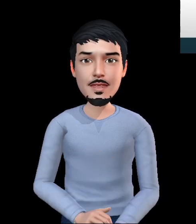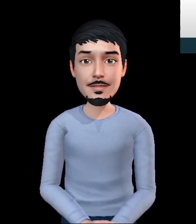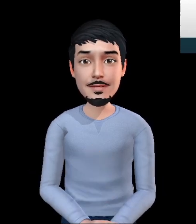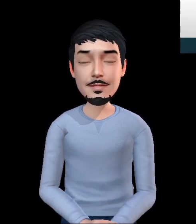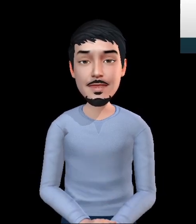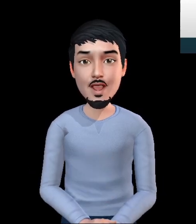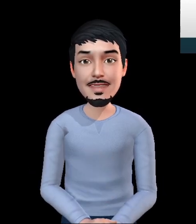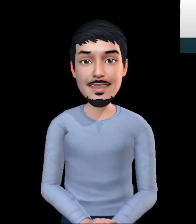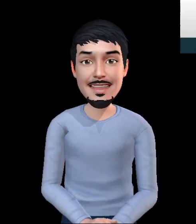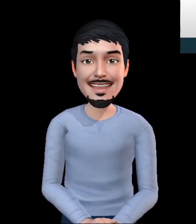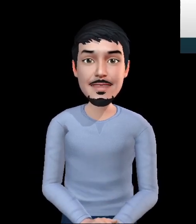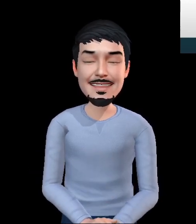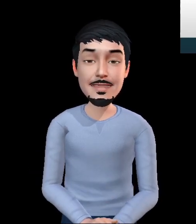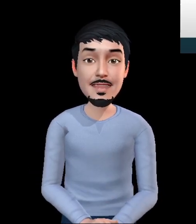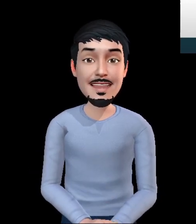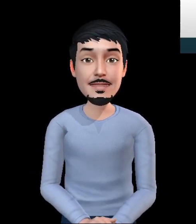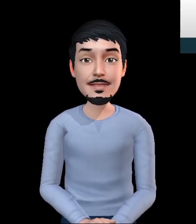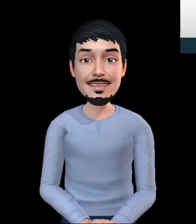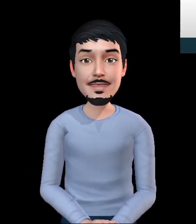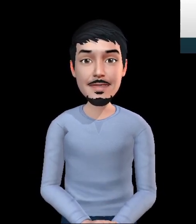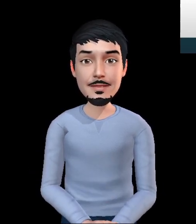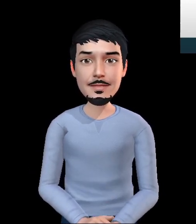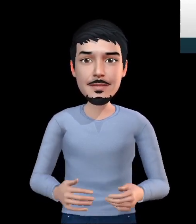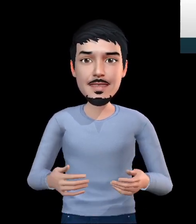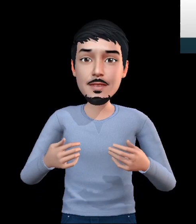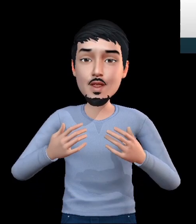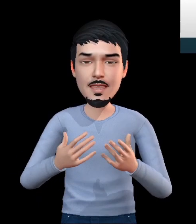true, what does that make the United States then?